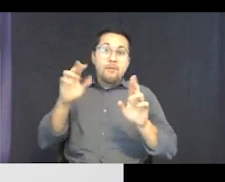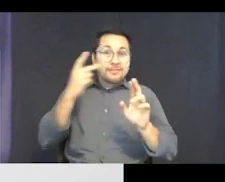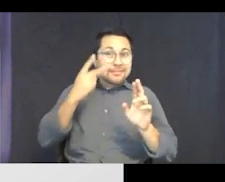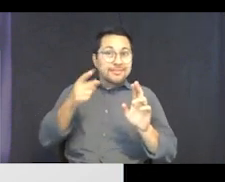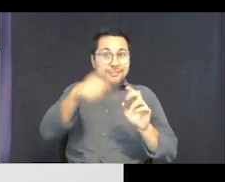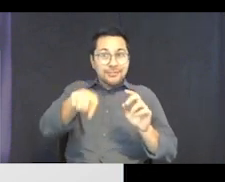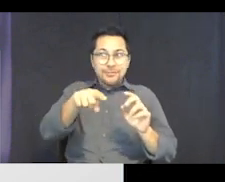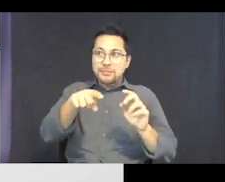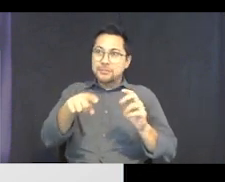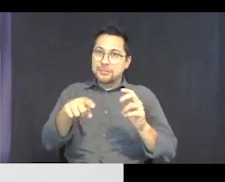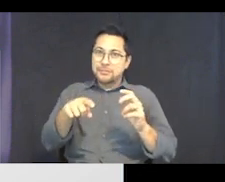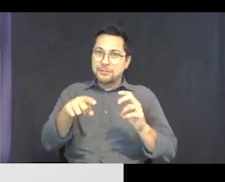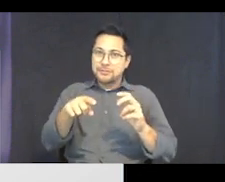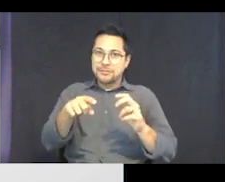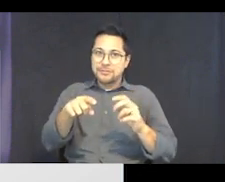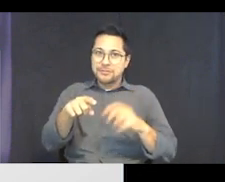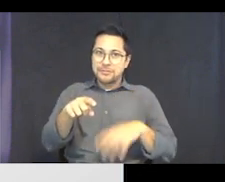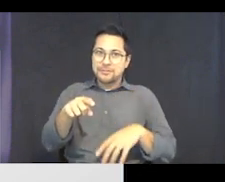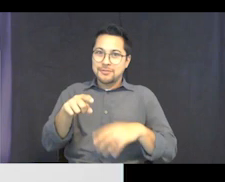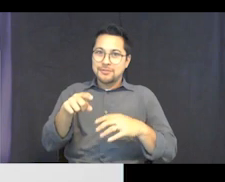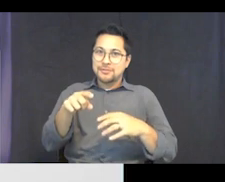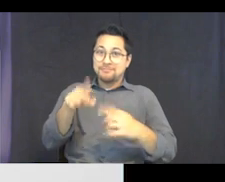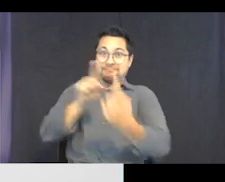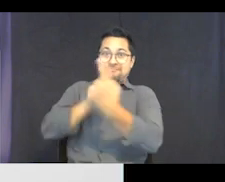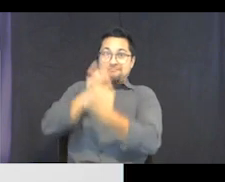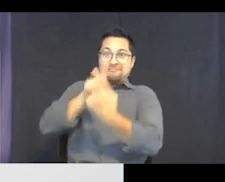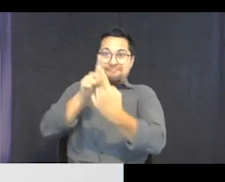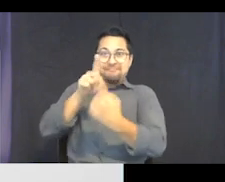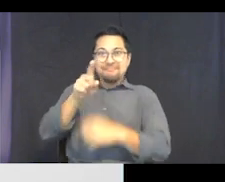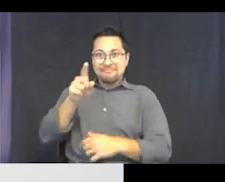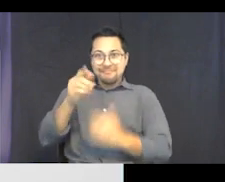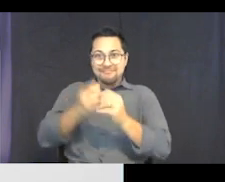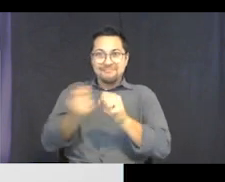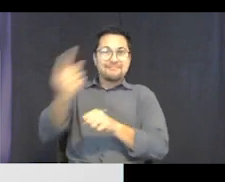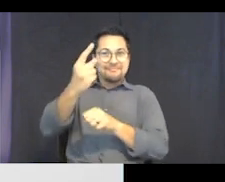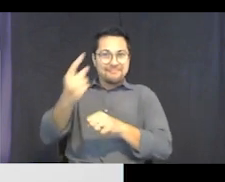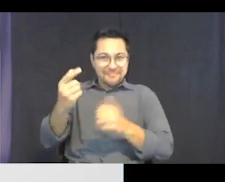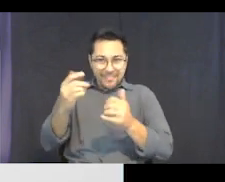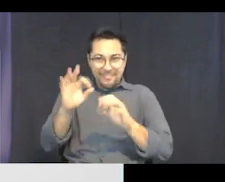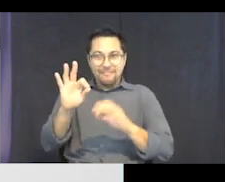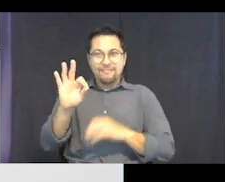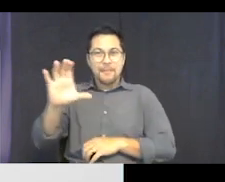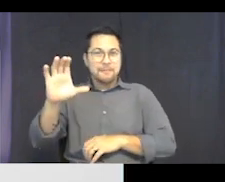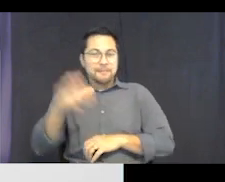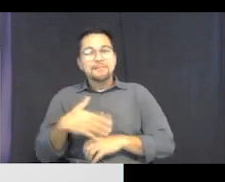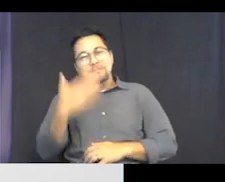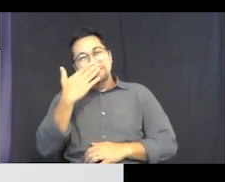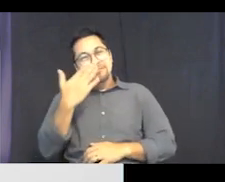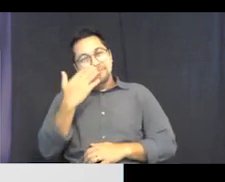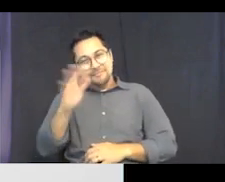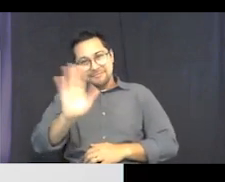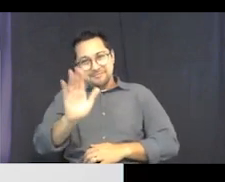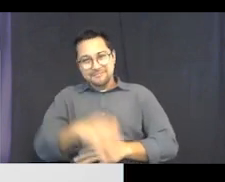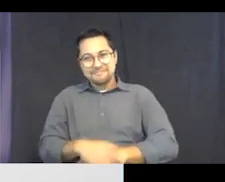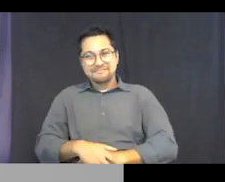you in 3 dimensions next year at the next Family Cafe. Take care, everybody. Thank you.